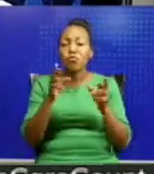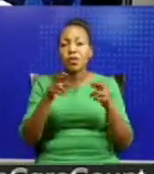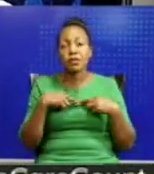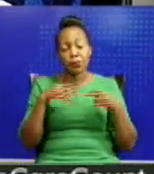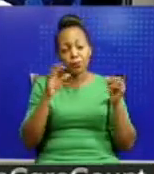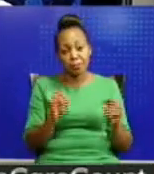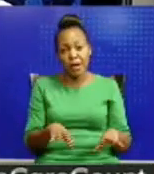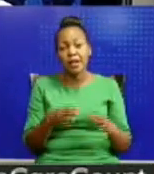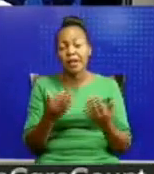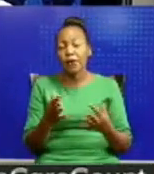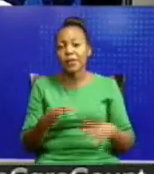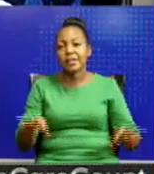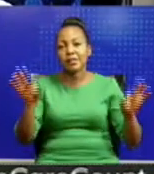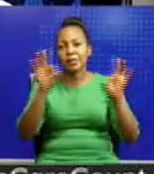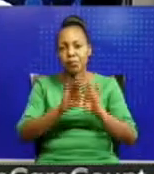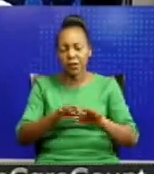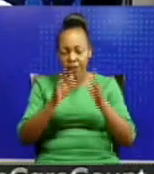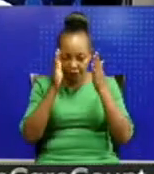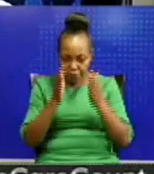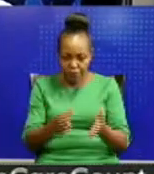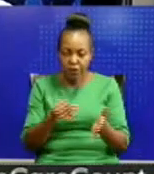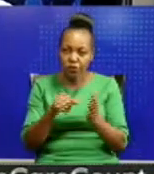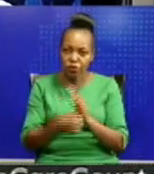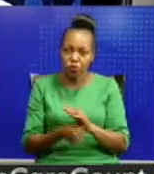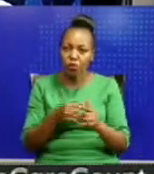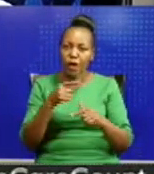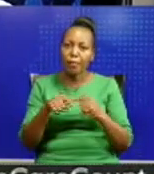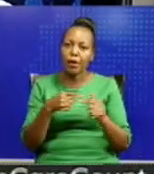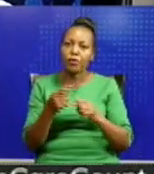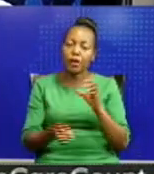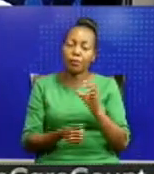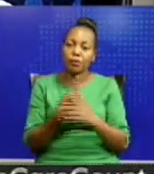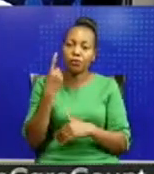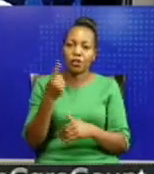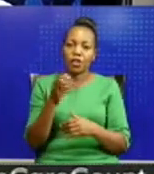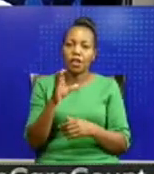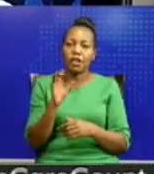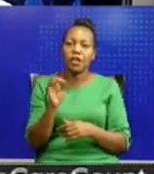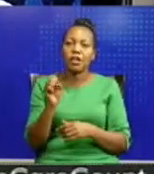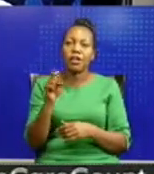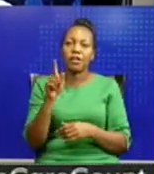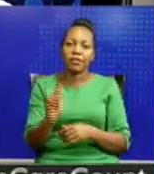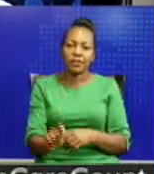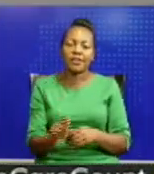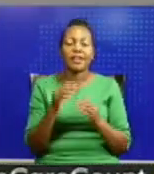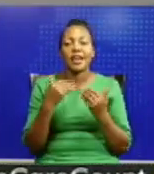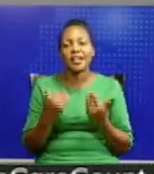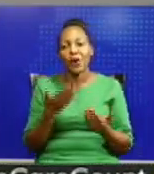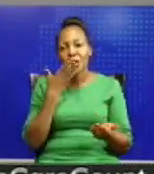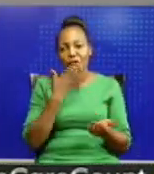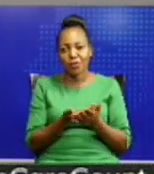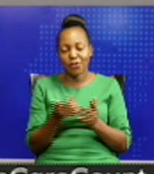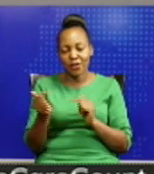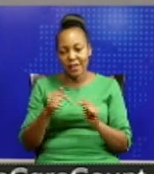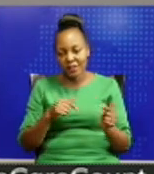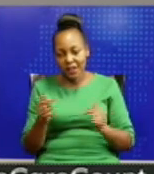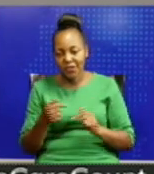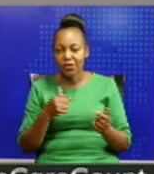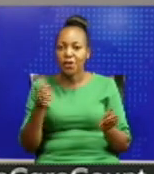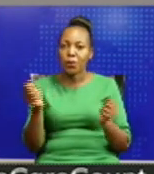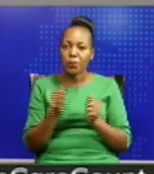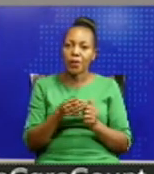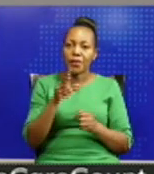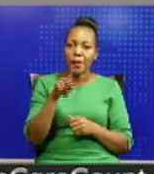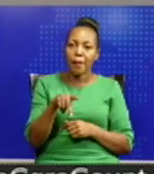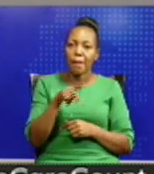it's important to look at this in terms of the opportunity cost. Great and insightful conversation I'm having with Peace Musimenta, lecturer